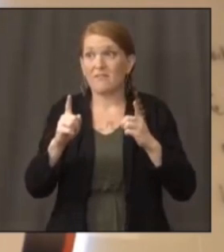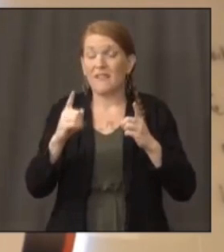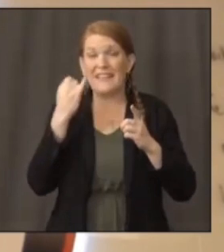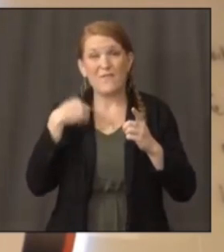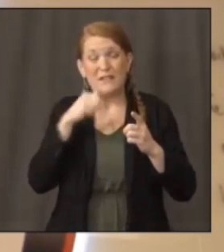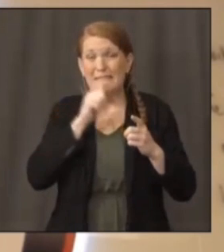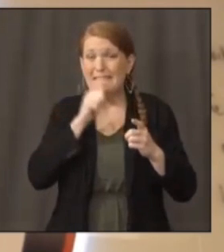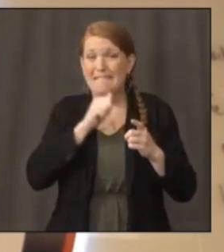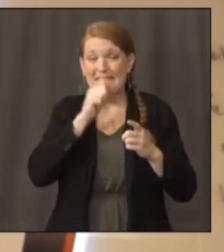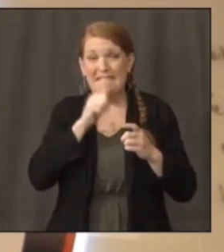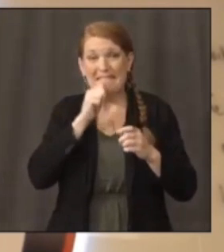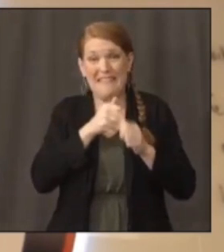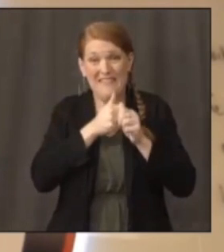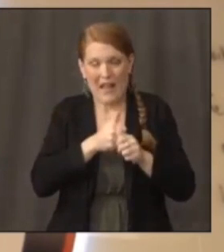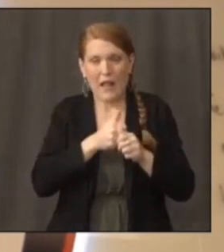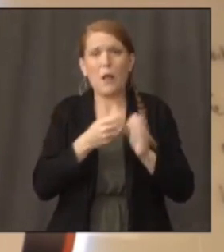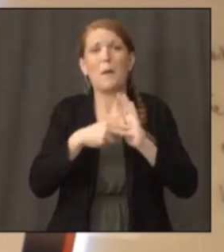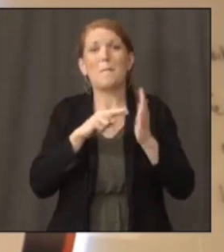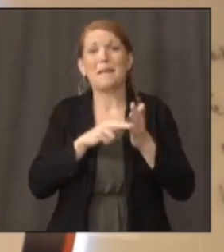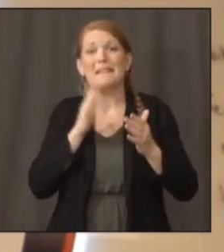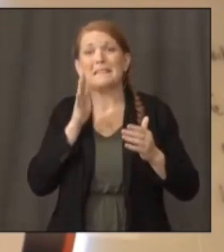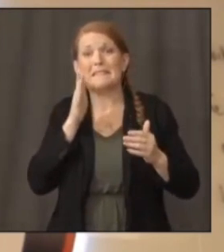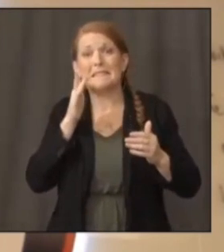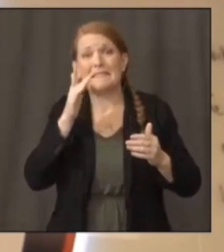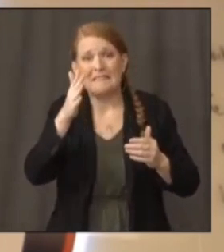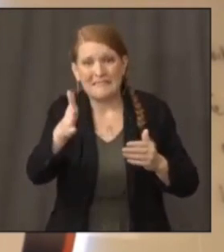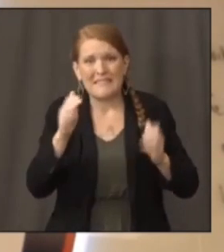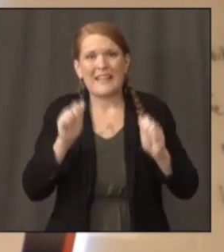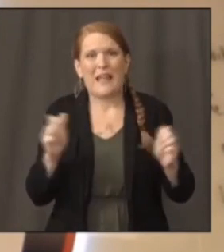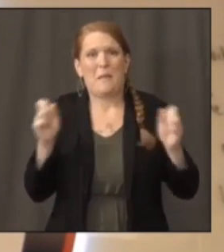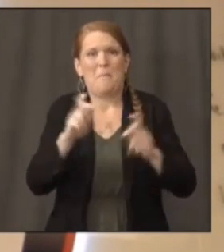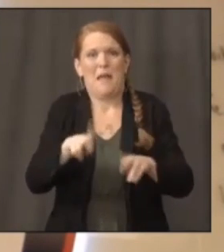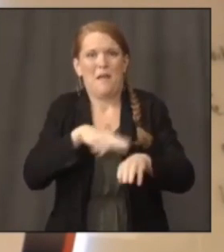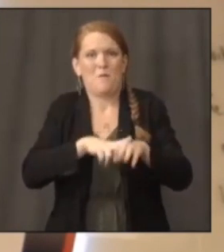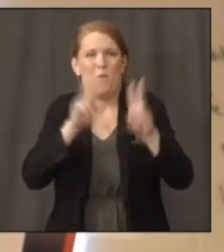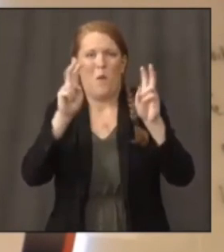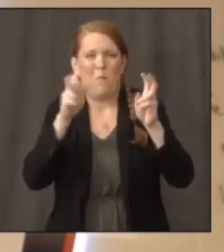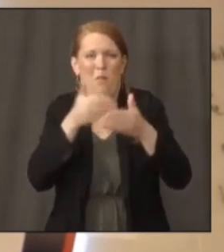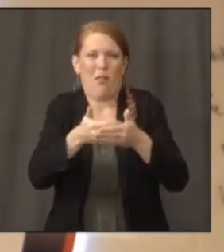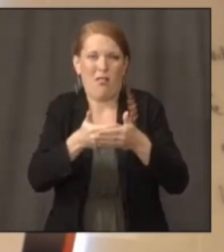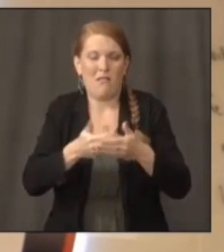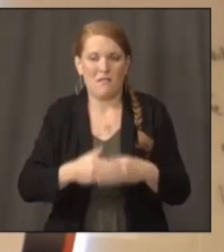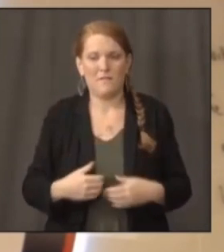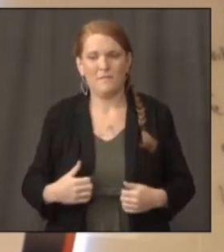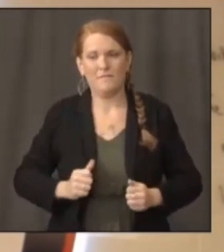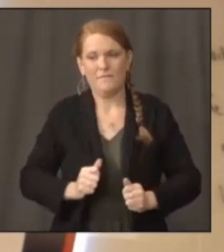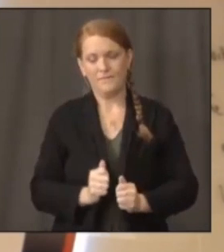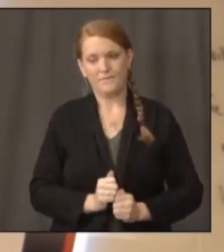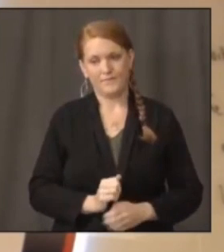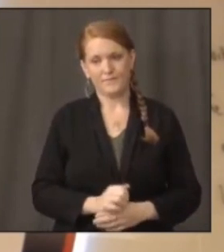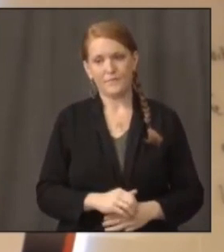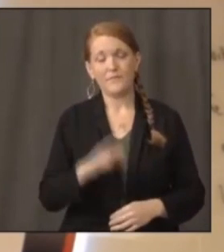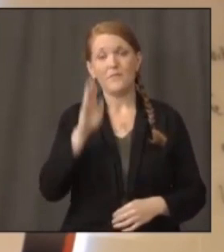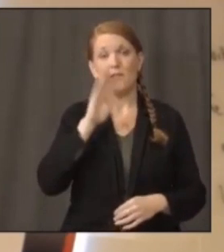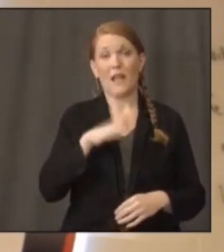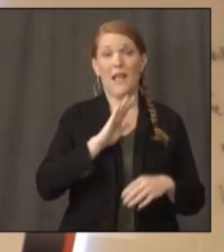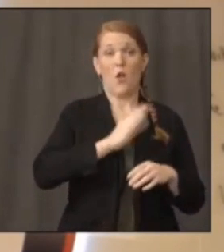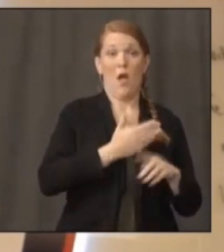will, get back to feeling a lot more like normal. I know our team, and I know